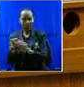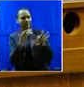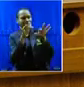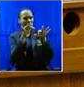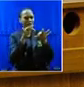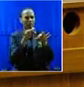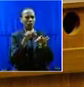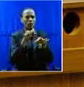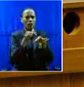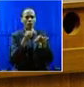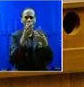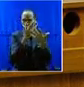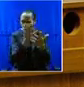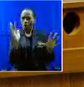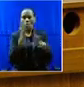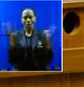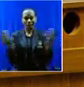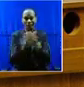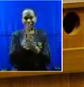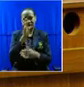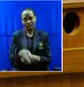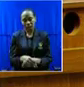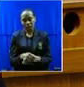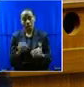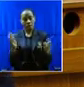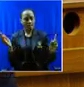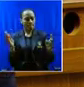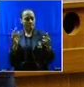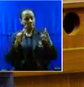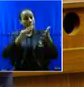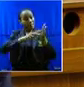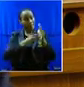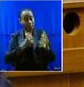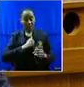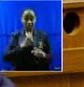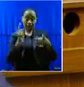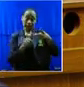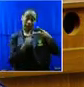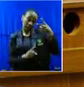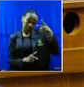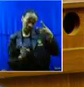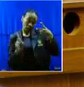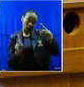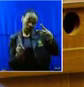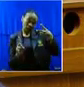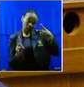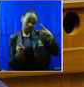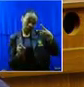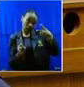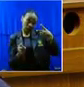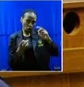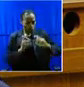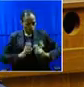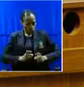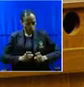funding. Our second priority intervention is to rapidly